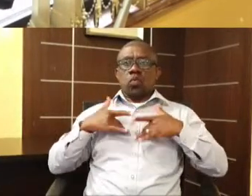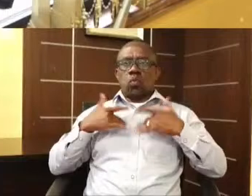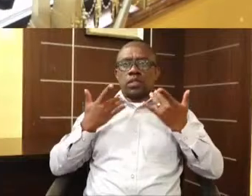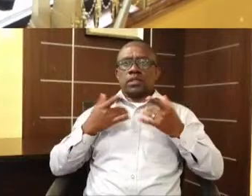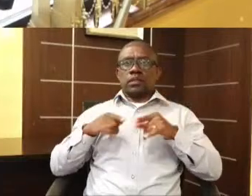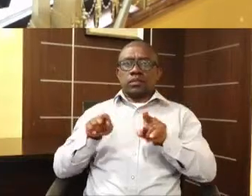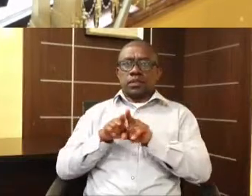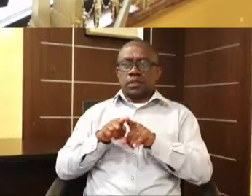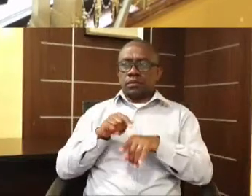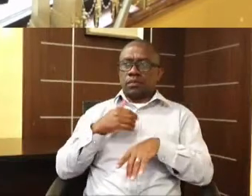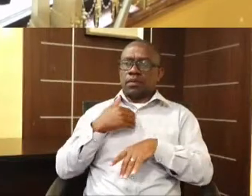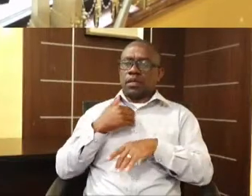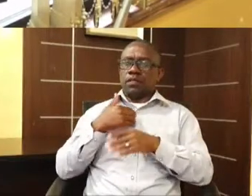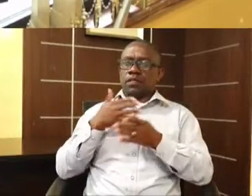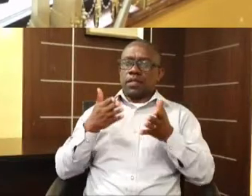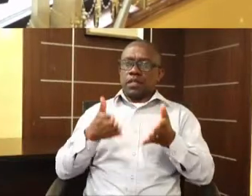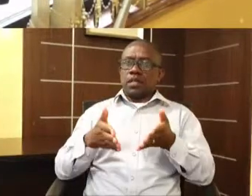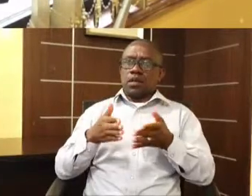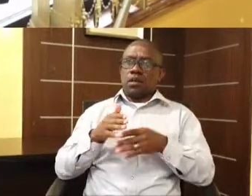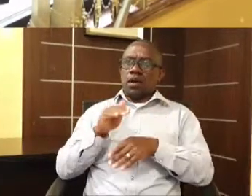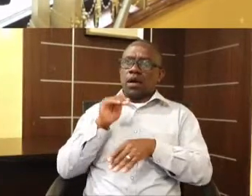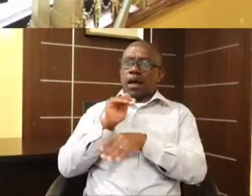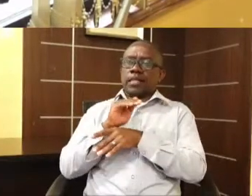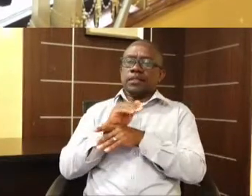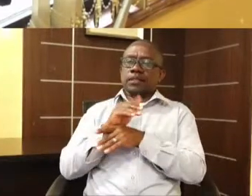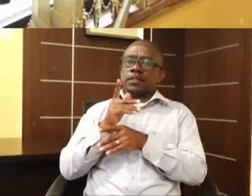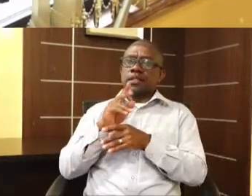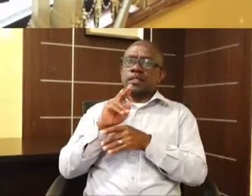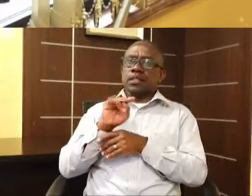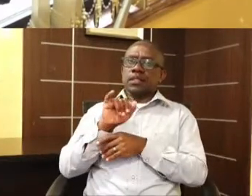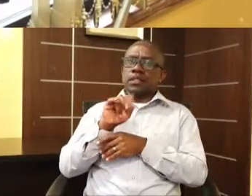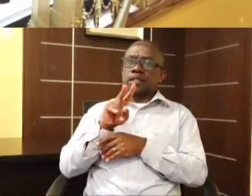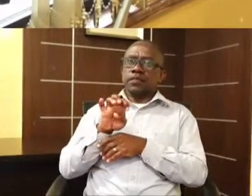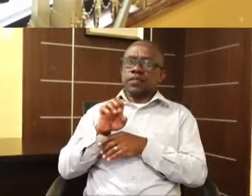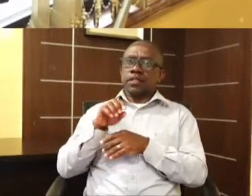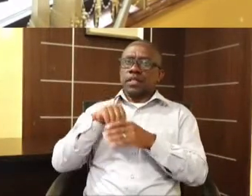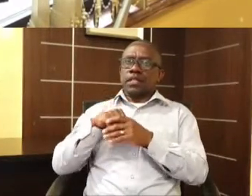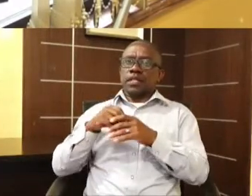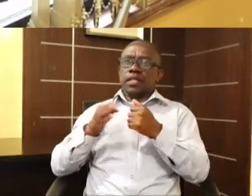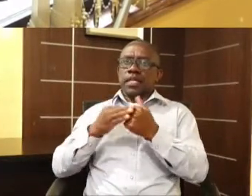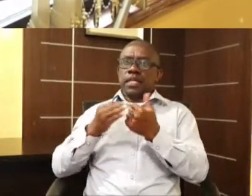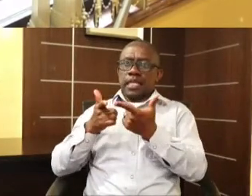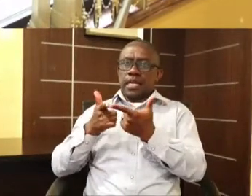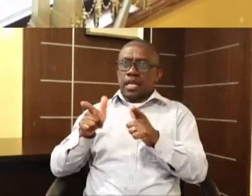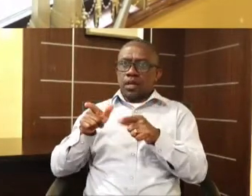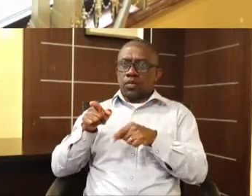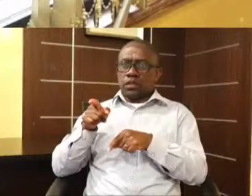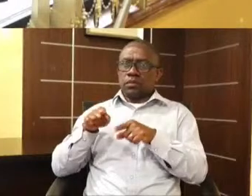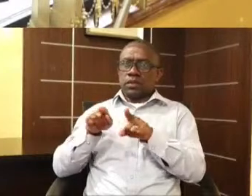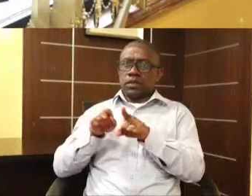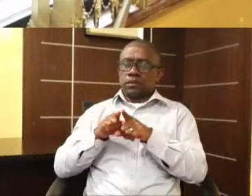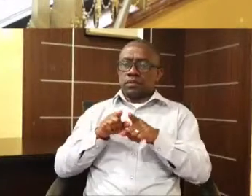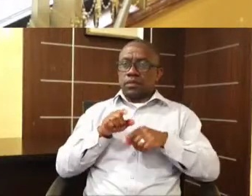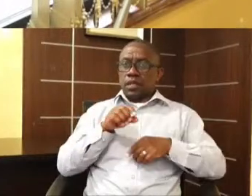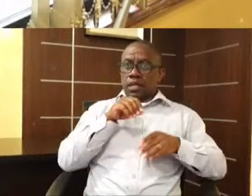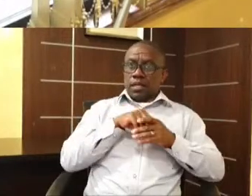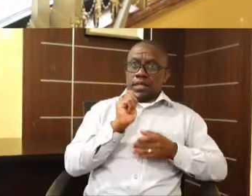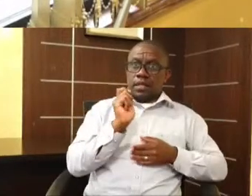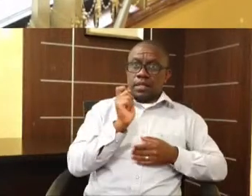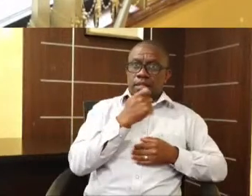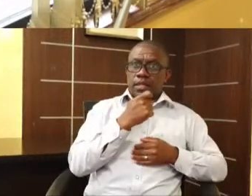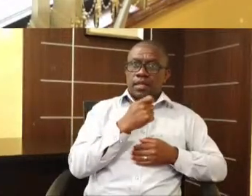currently have Ask Nivi in 8 languages, but in Kenya it's only English and